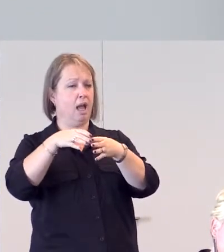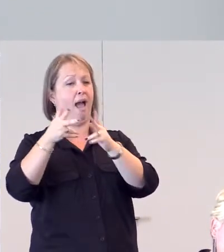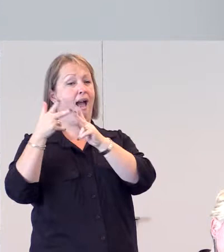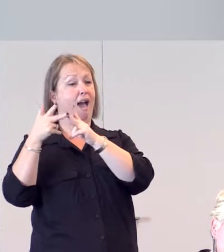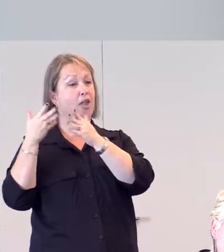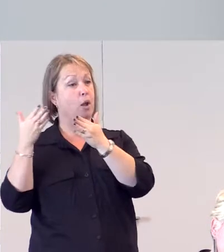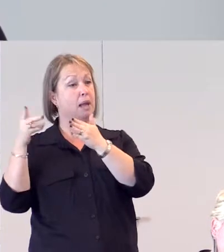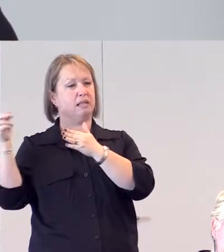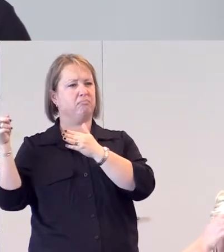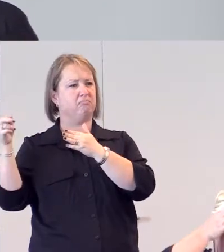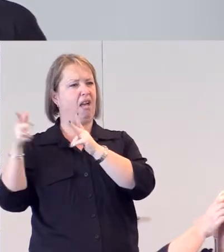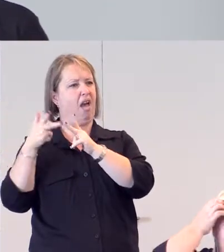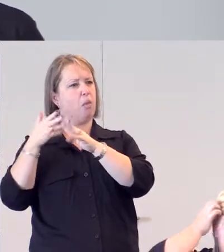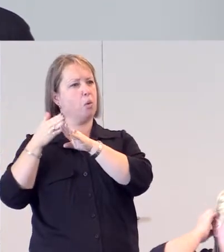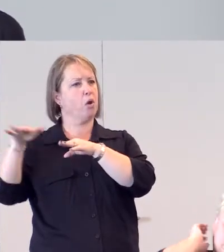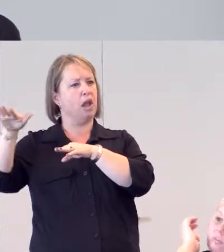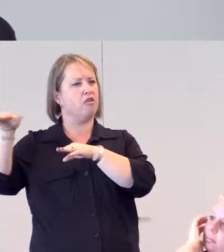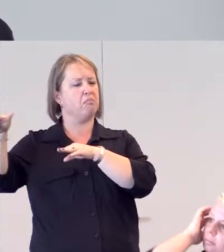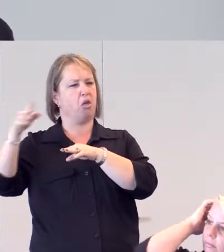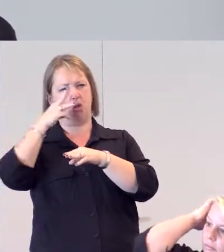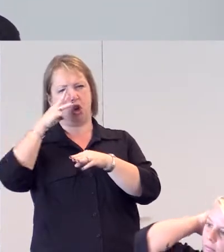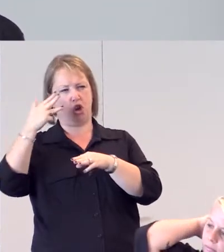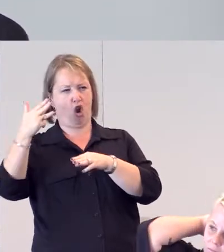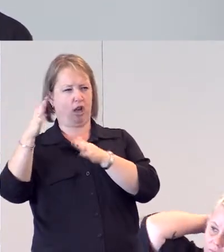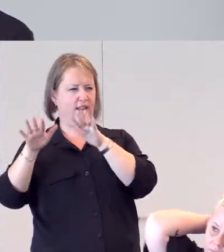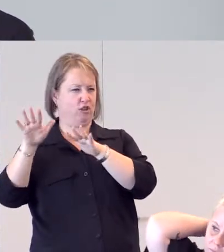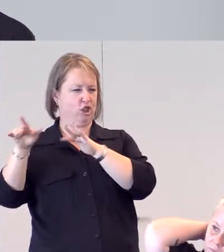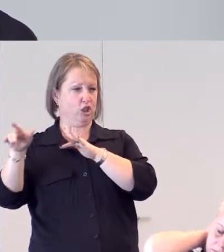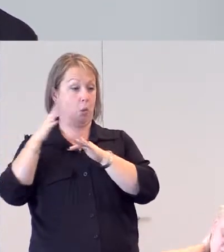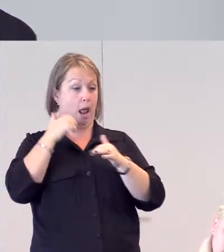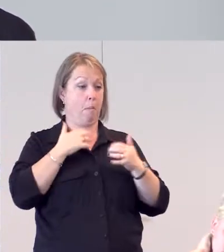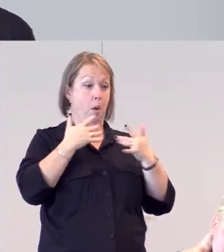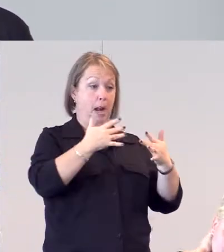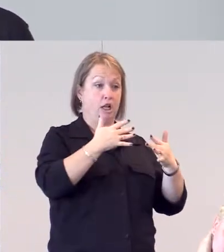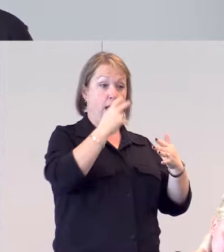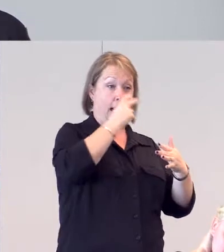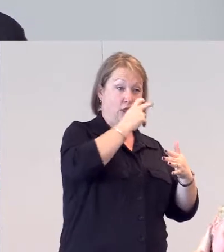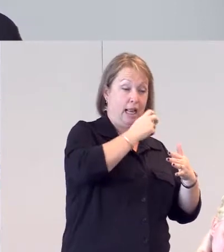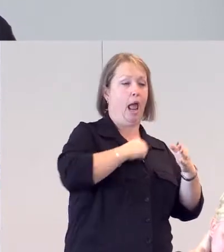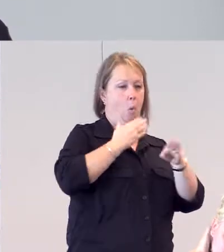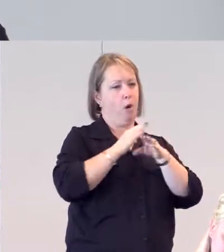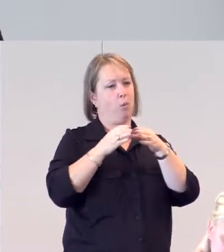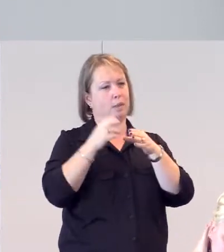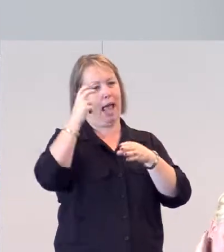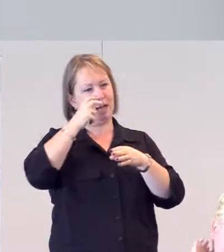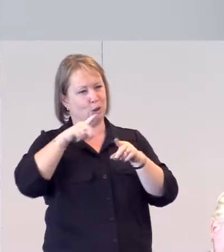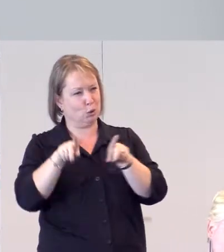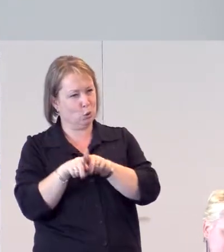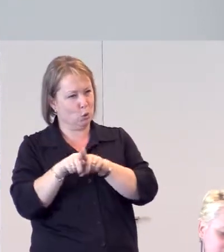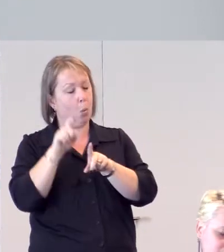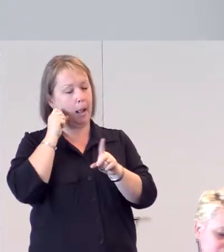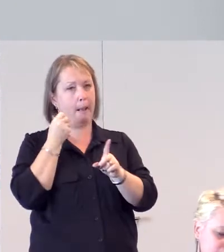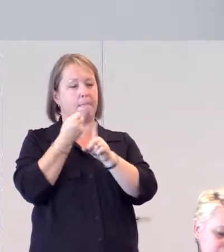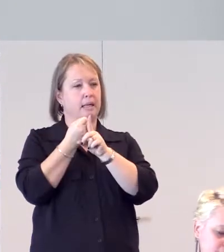is 39 years. So as the population's aging, so is our workforce, which is also going to impact upon